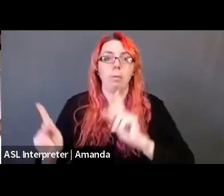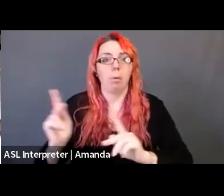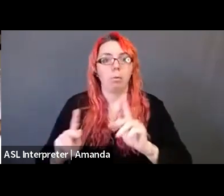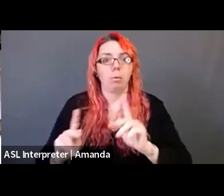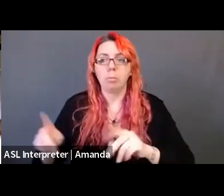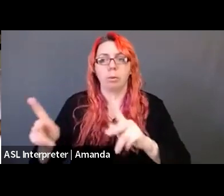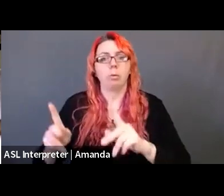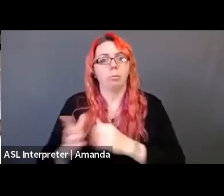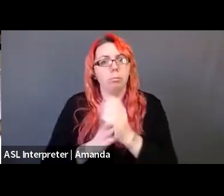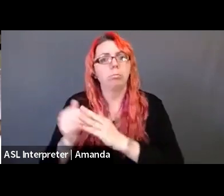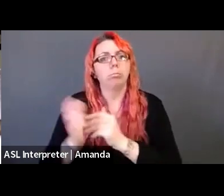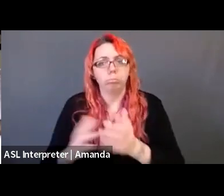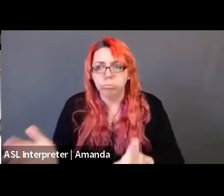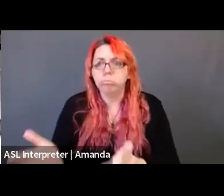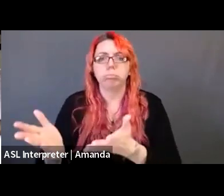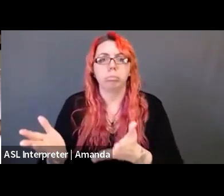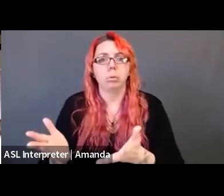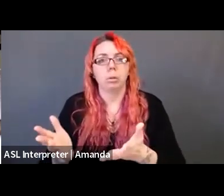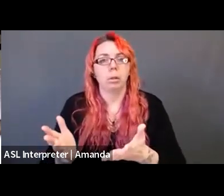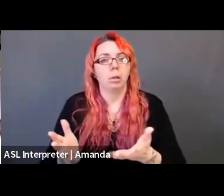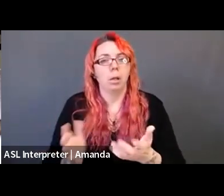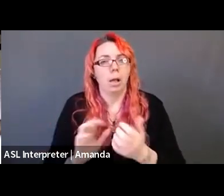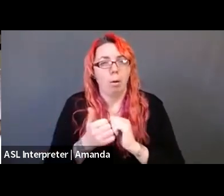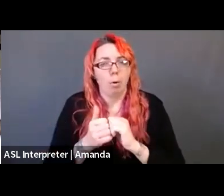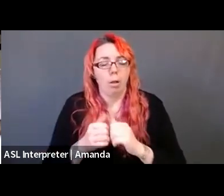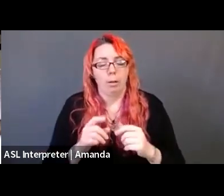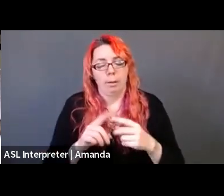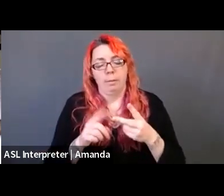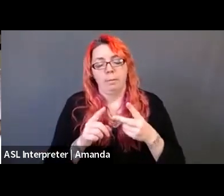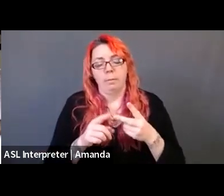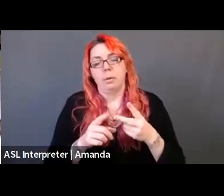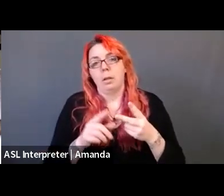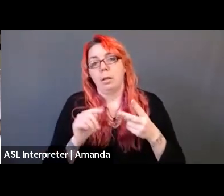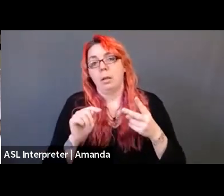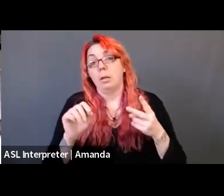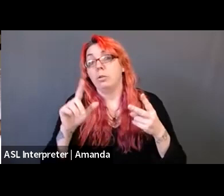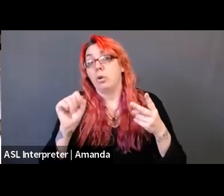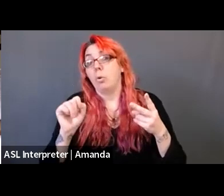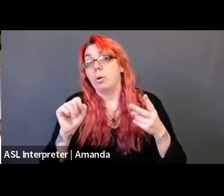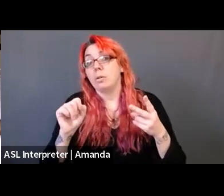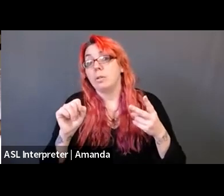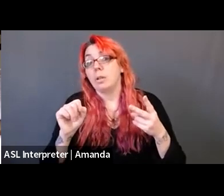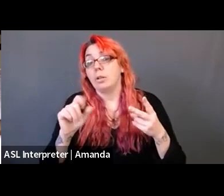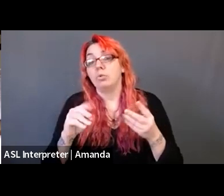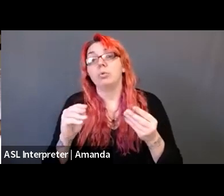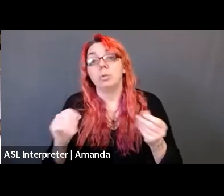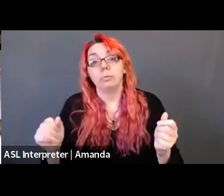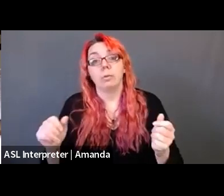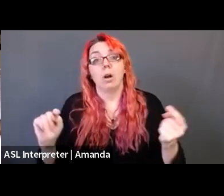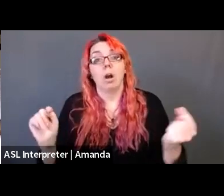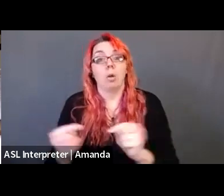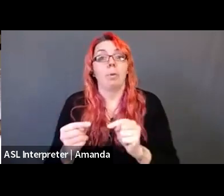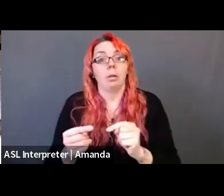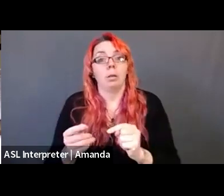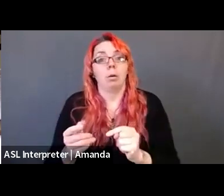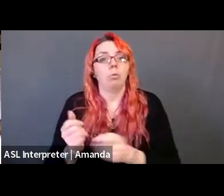question that I thought was relating to this was, what are some tools to help us address and repair harm if and when it does occur? I think you've been through this,